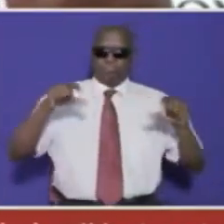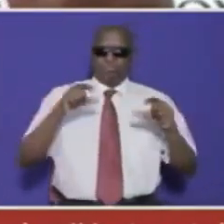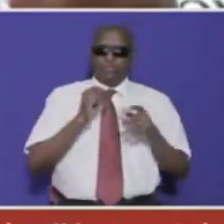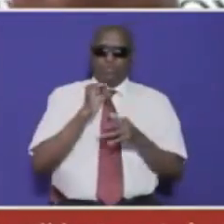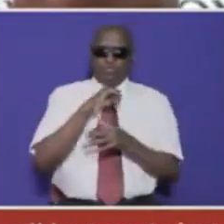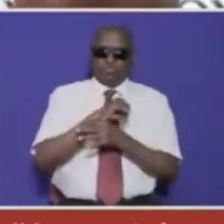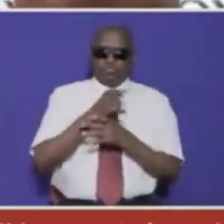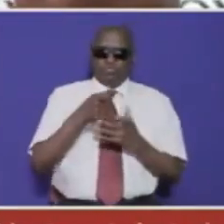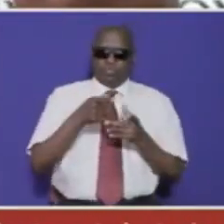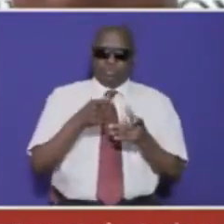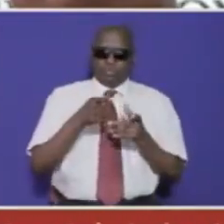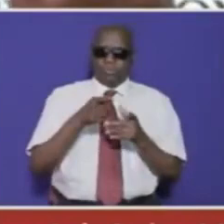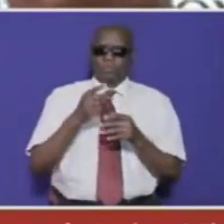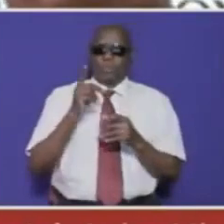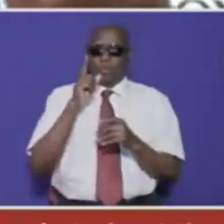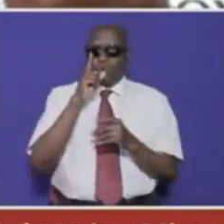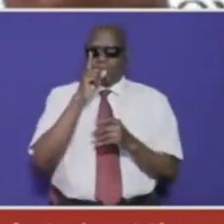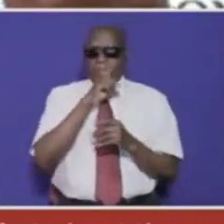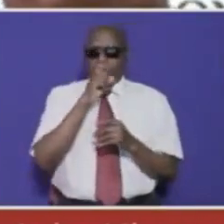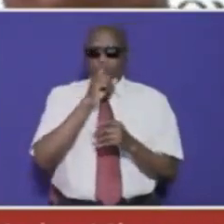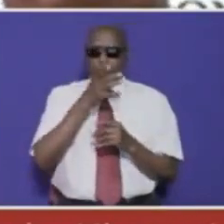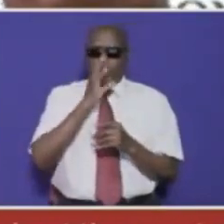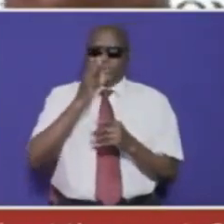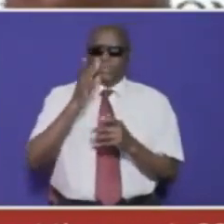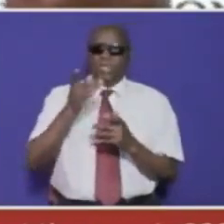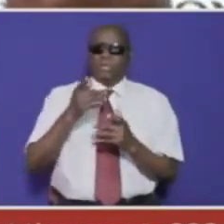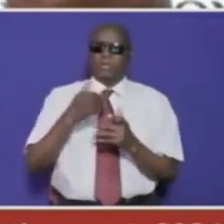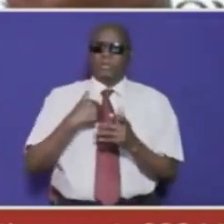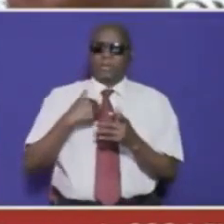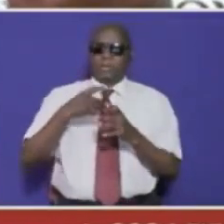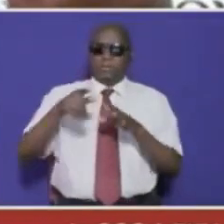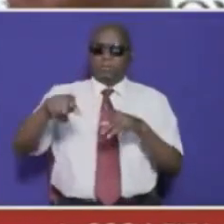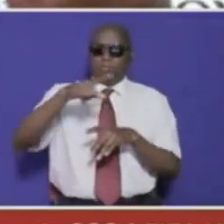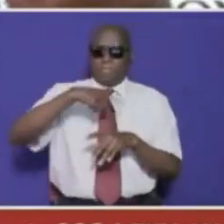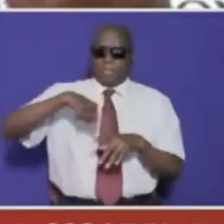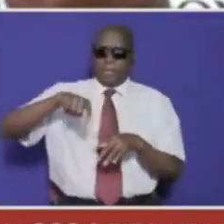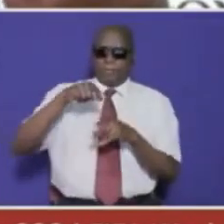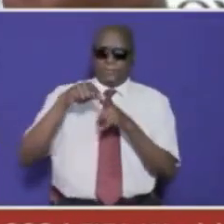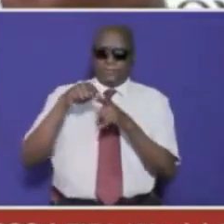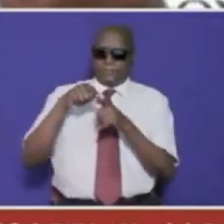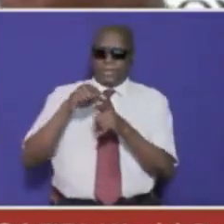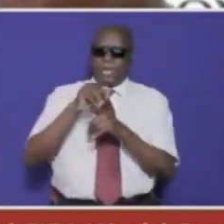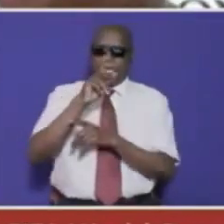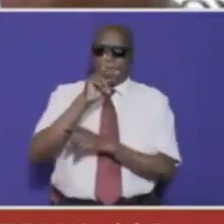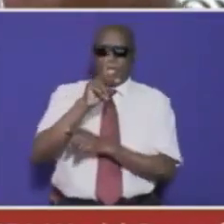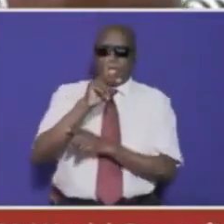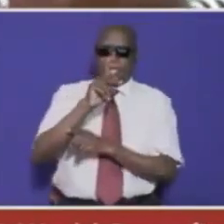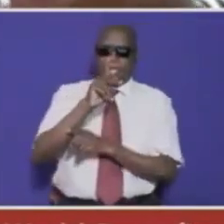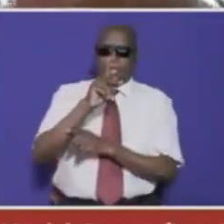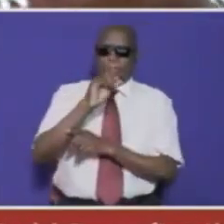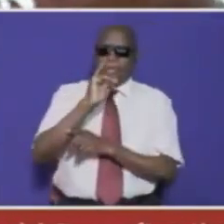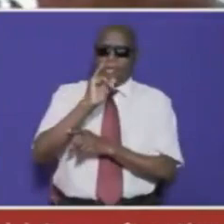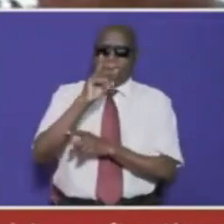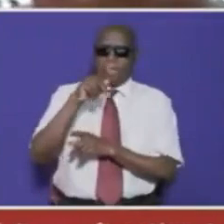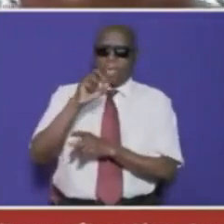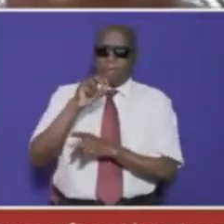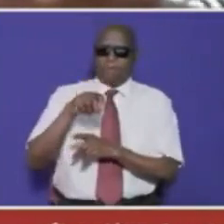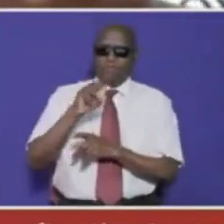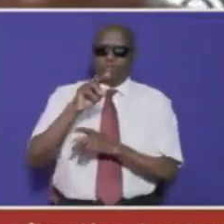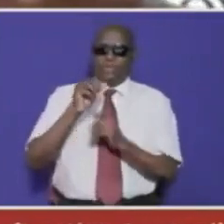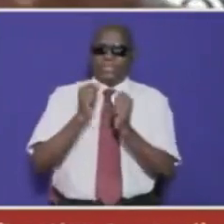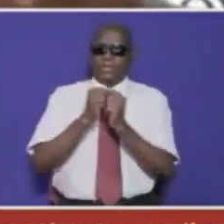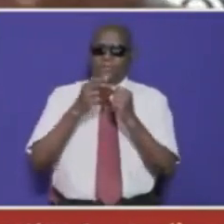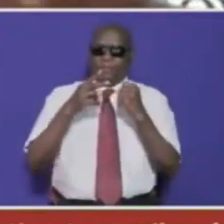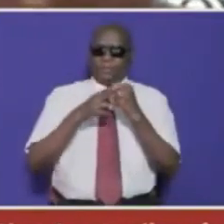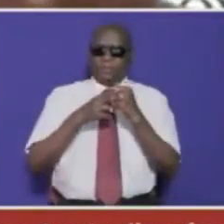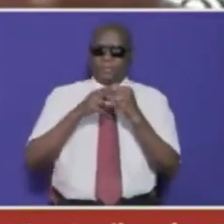are reviving our wastewater treatment plant in Kipevu, whereby we are hopefully will be treating around 17,000